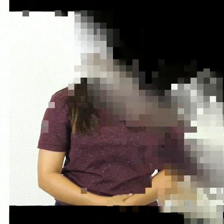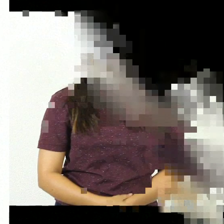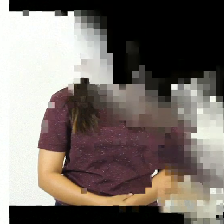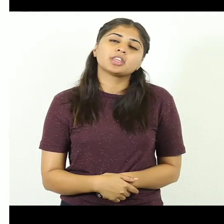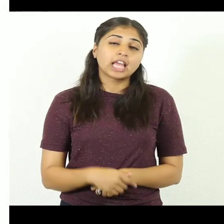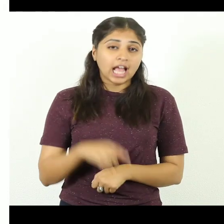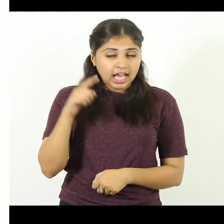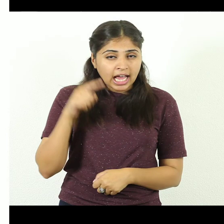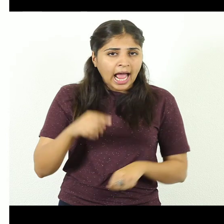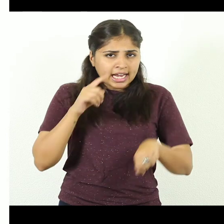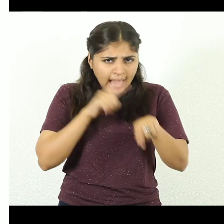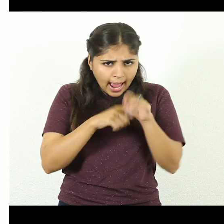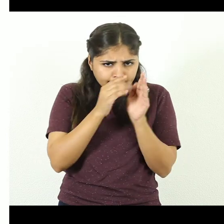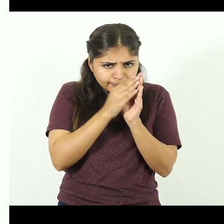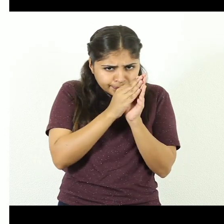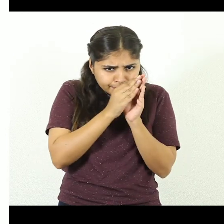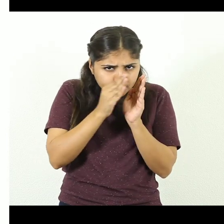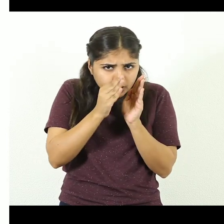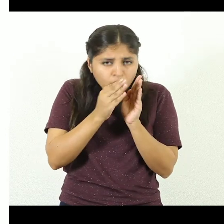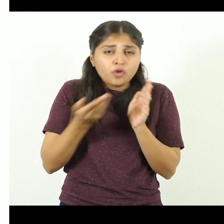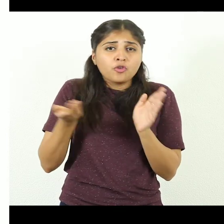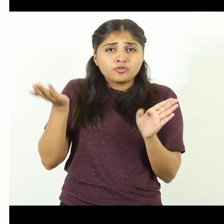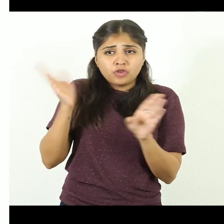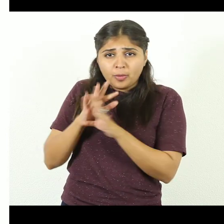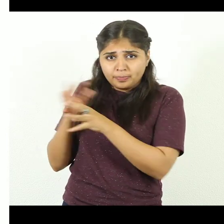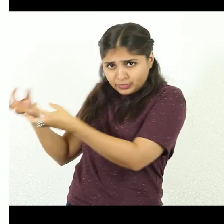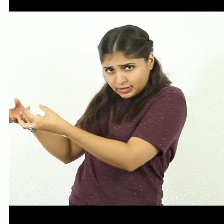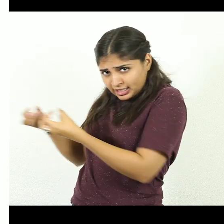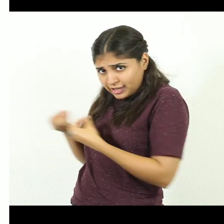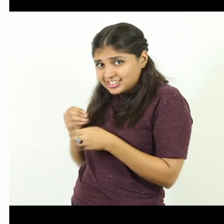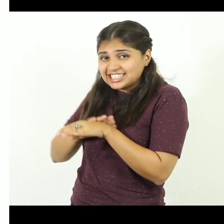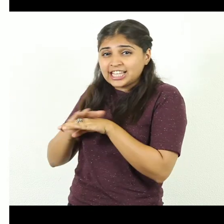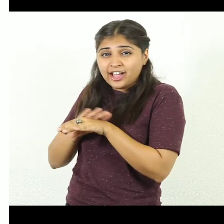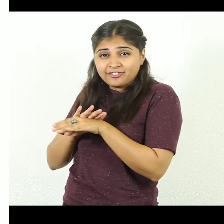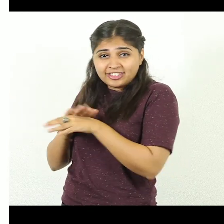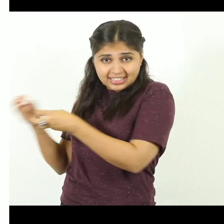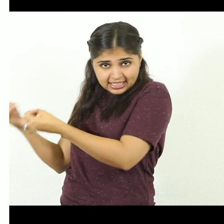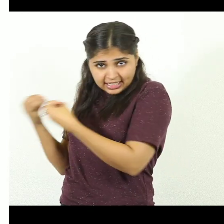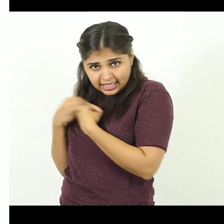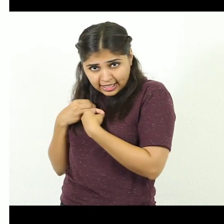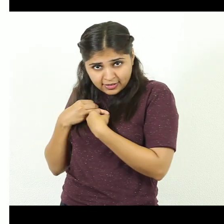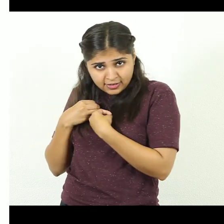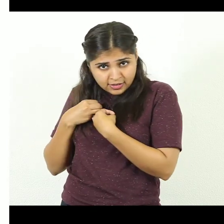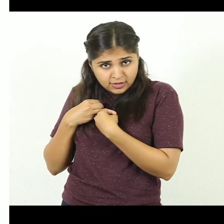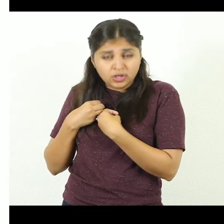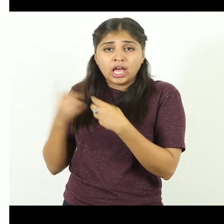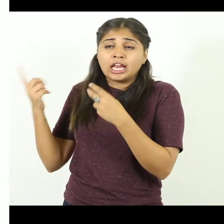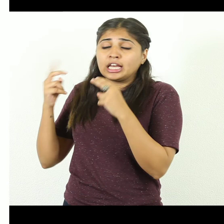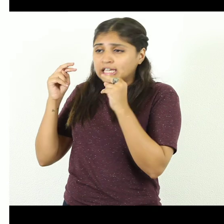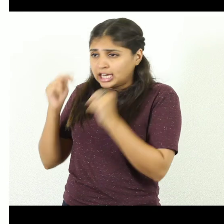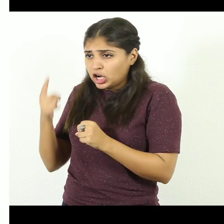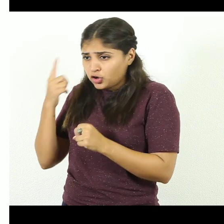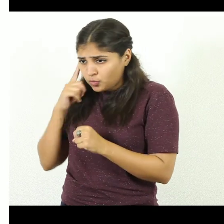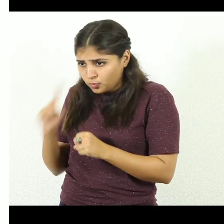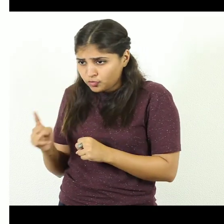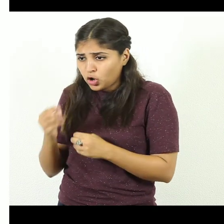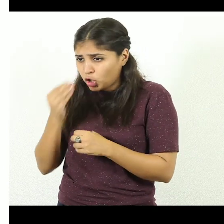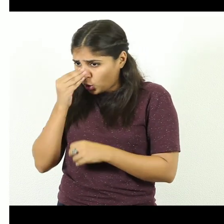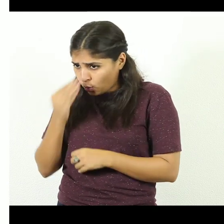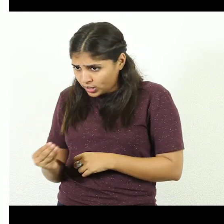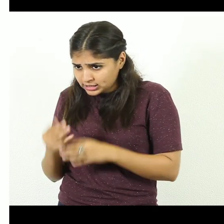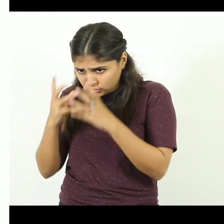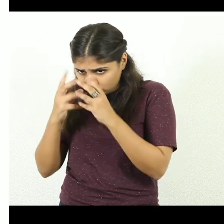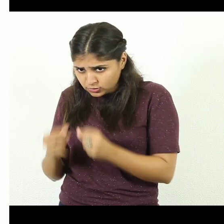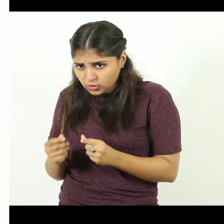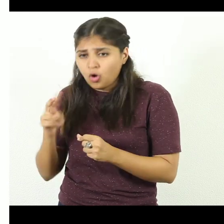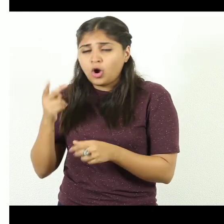Lead time. The amount of time defined by the supplier service provider that is required to meet a customer